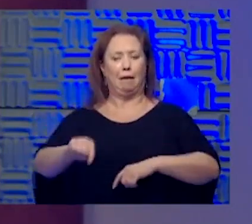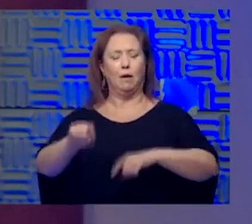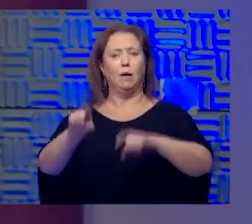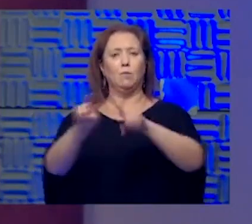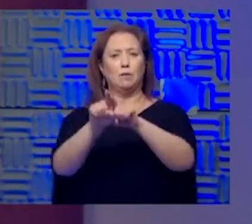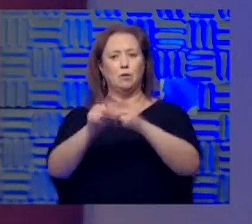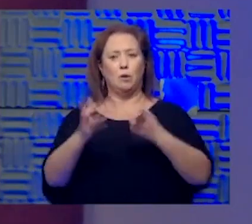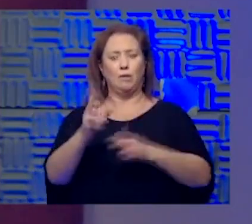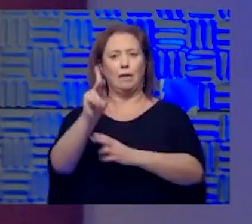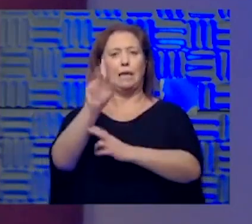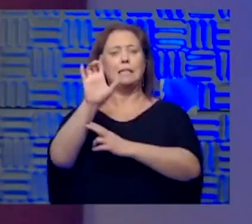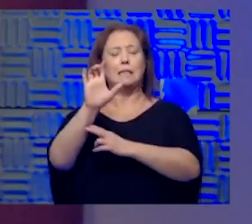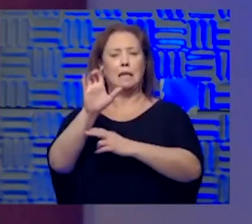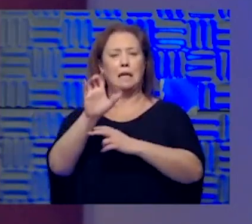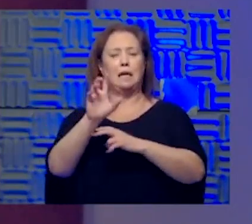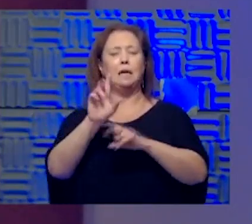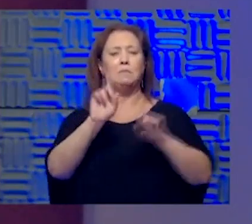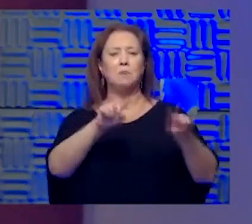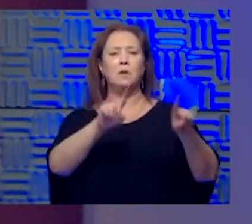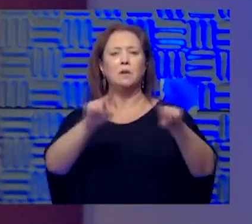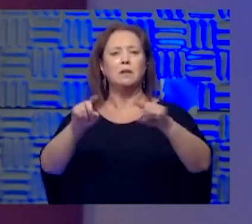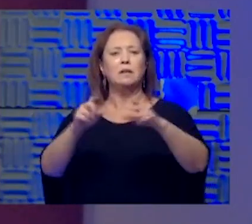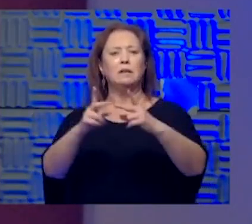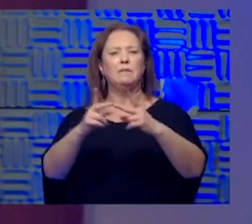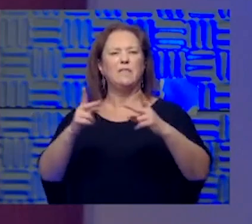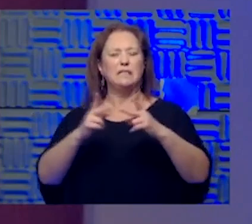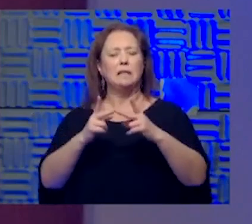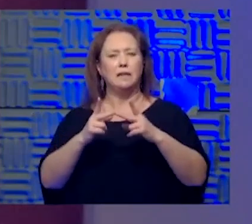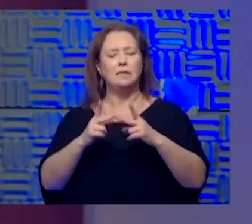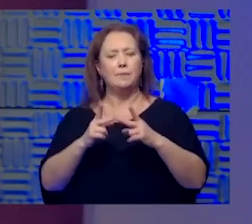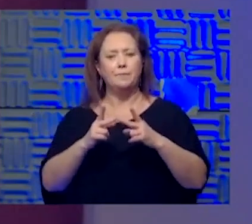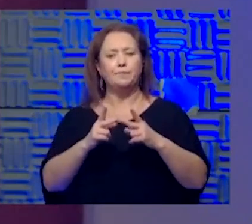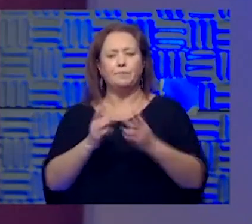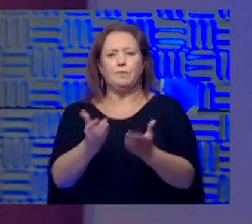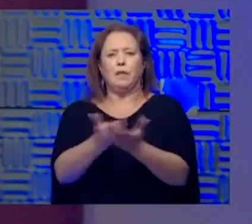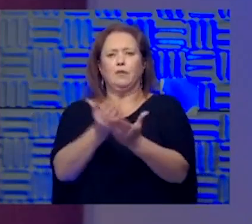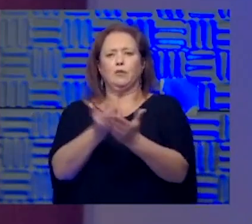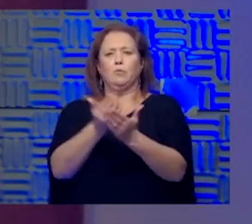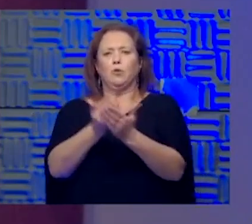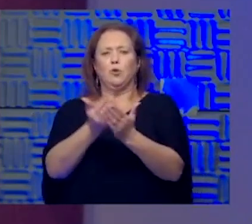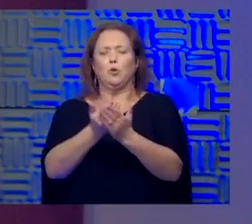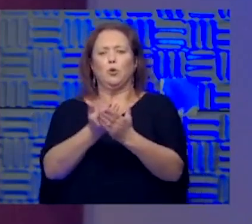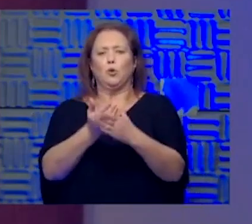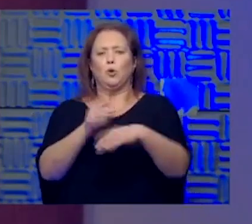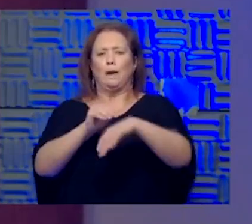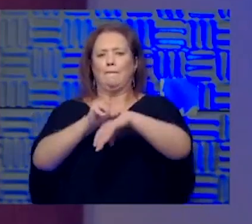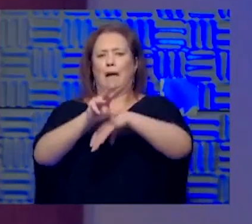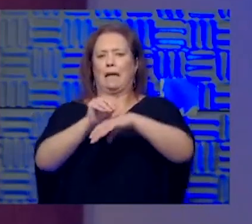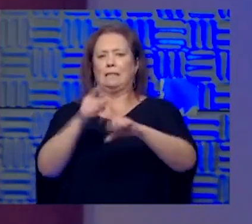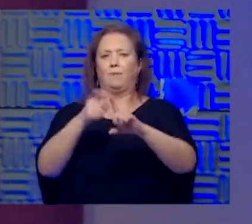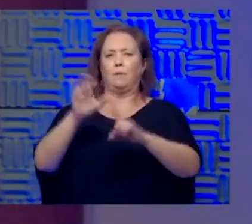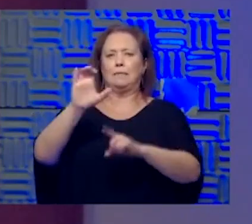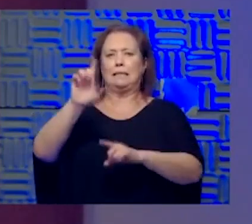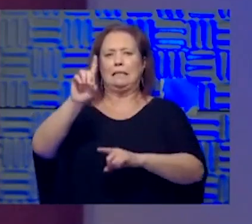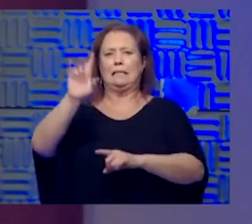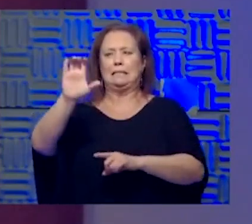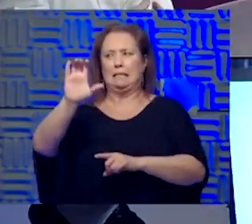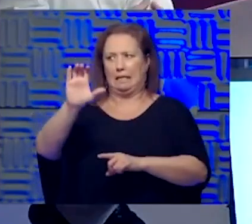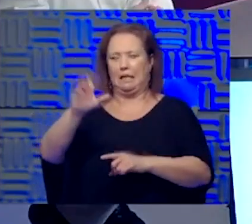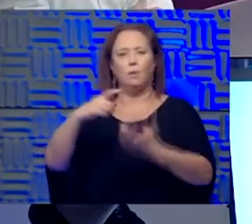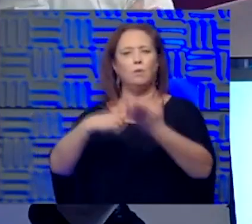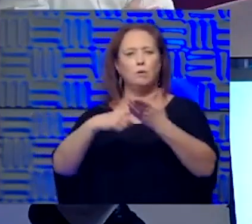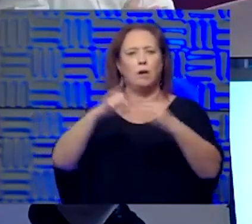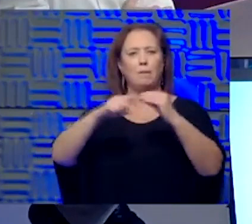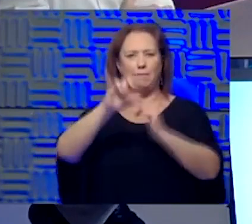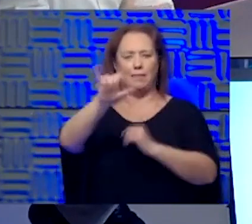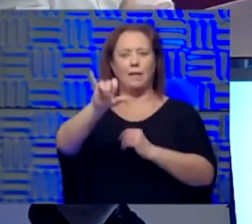here in Kansas City, visited some facilities and worked with us. And there's a little bit of new guidance out of CDC, I think, that's going to help us. Yeah, we're going to hit that in just a little bit,